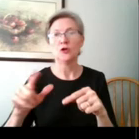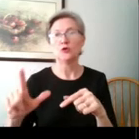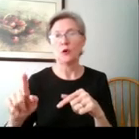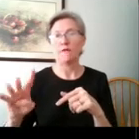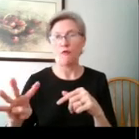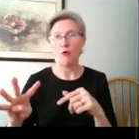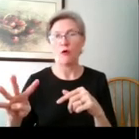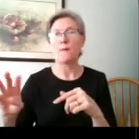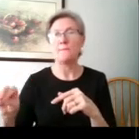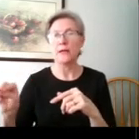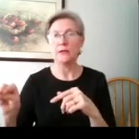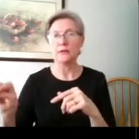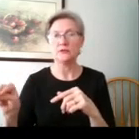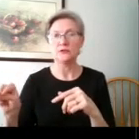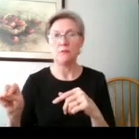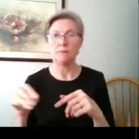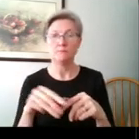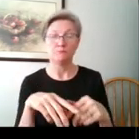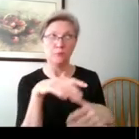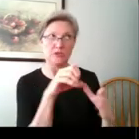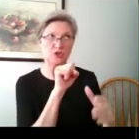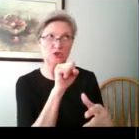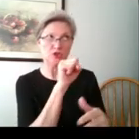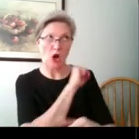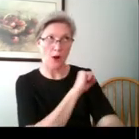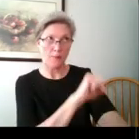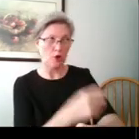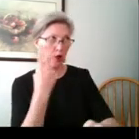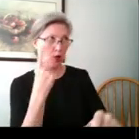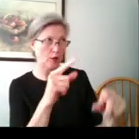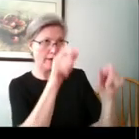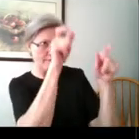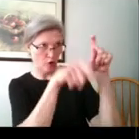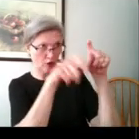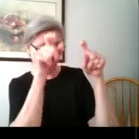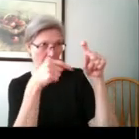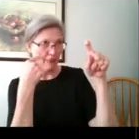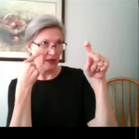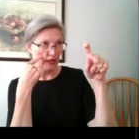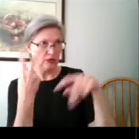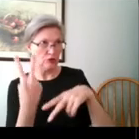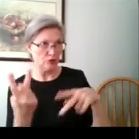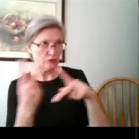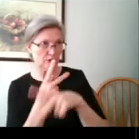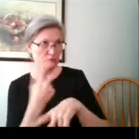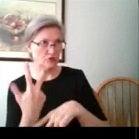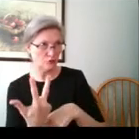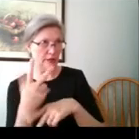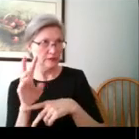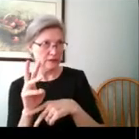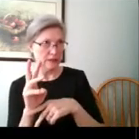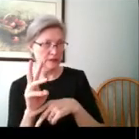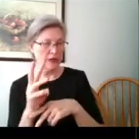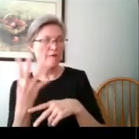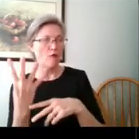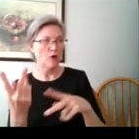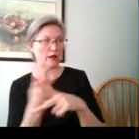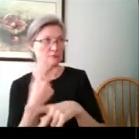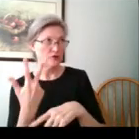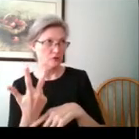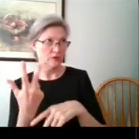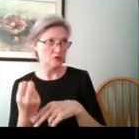might also be noticing, Ms. Sharma, you could be looking vertically and thinking 2 times 3 is 6. 4 times 3